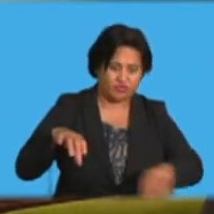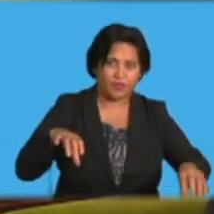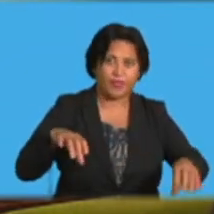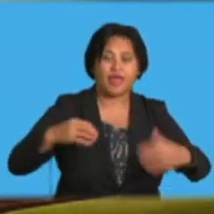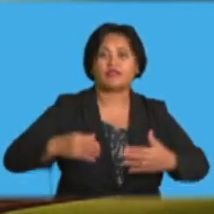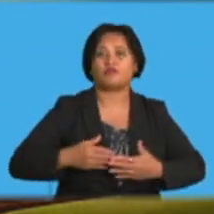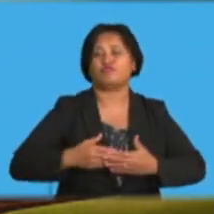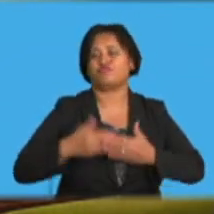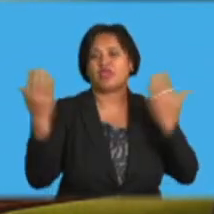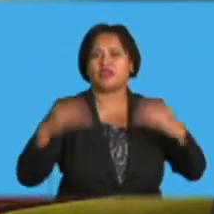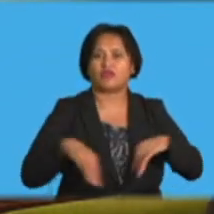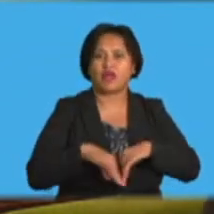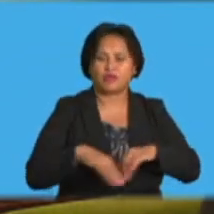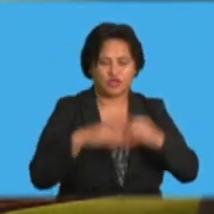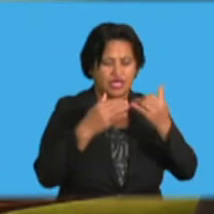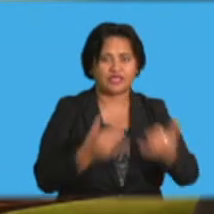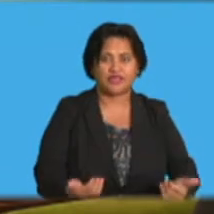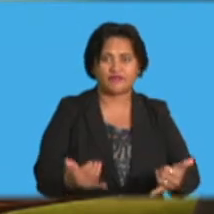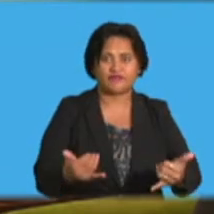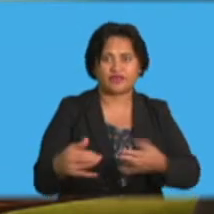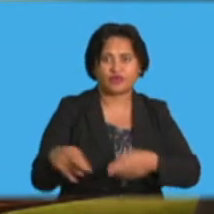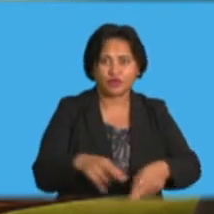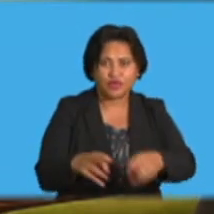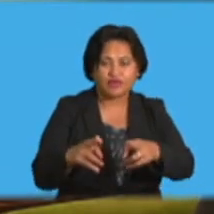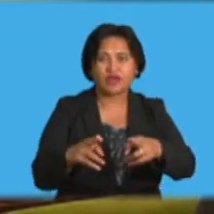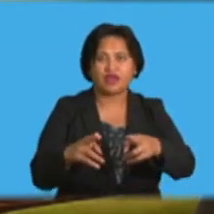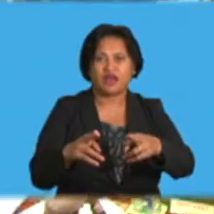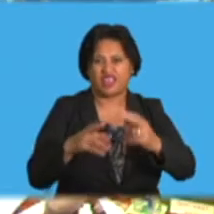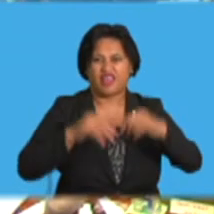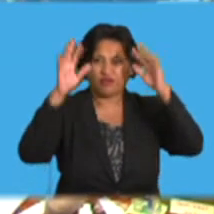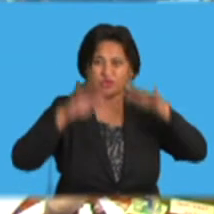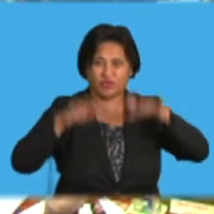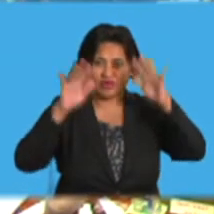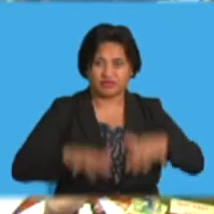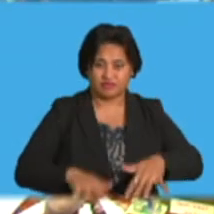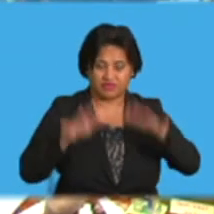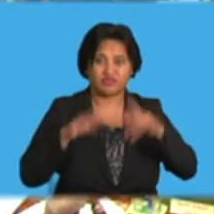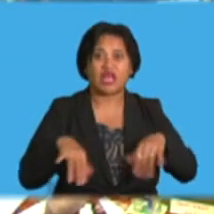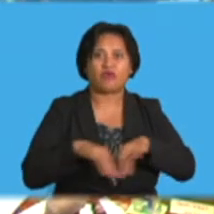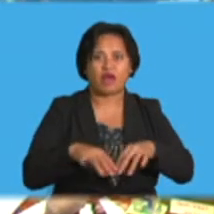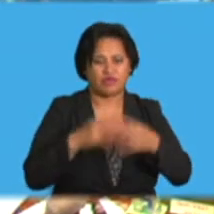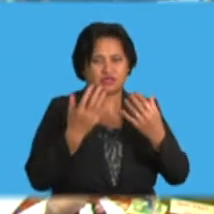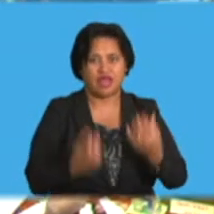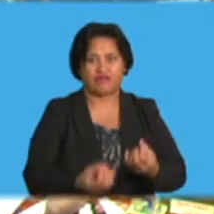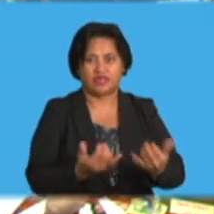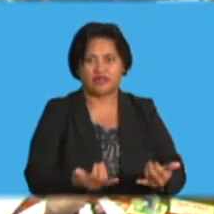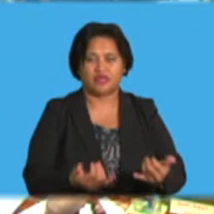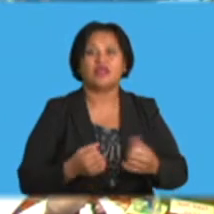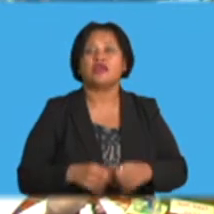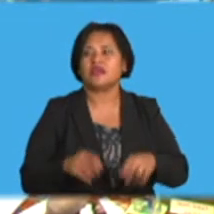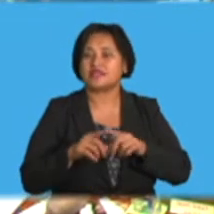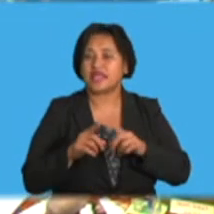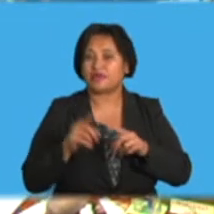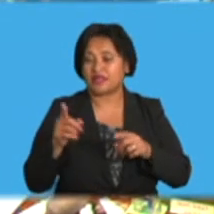that's been left over in some of the farms. And the crossings and fertilizer input obviously is very, very important too, Madam Speaker. In the Rarawai mill area